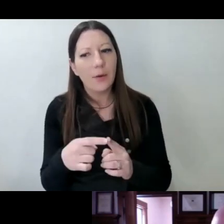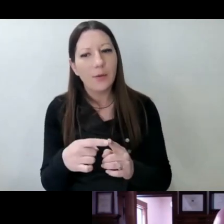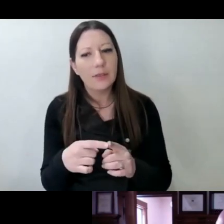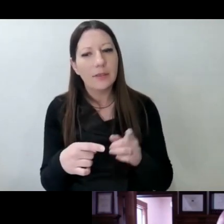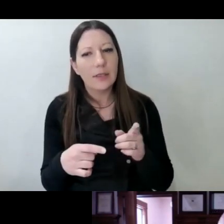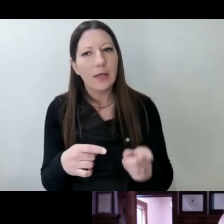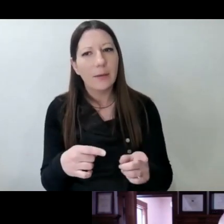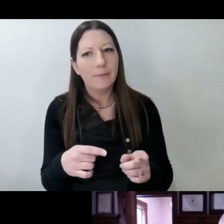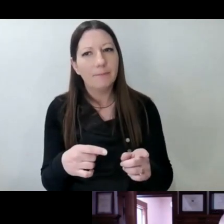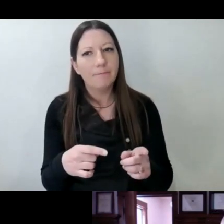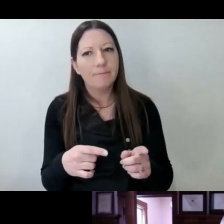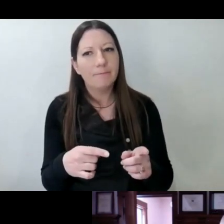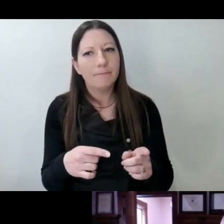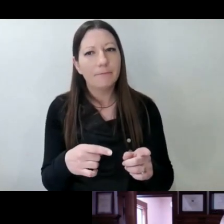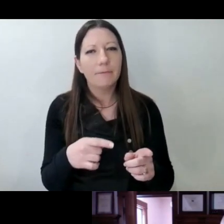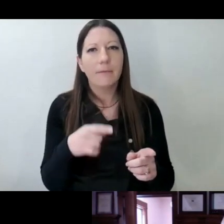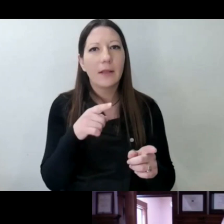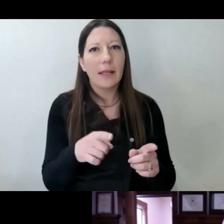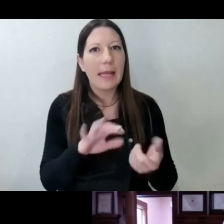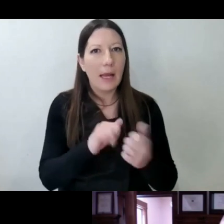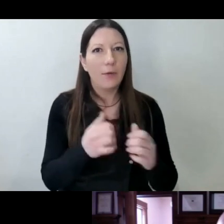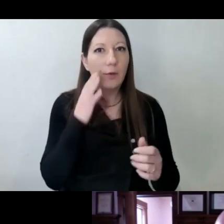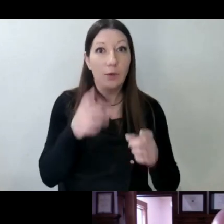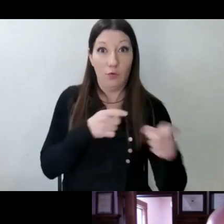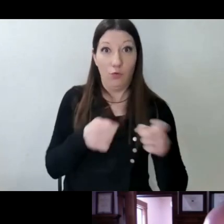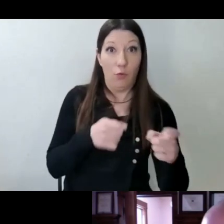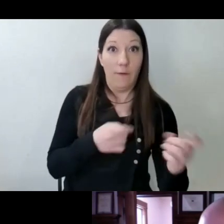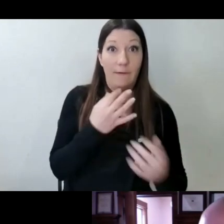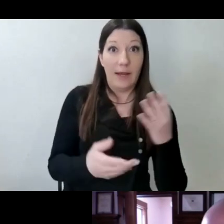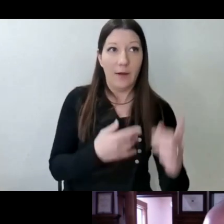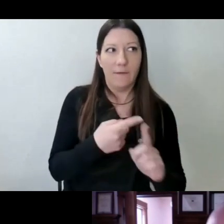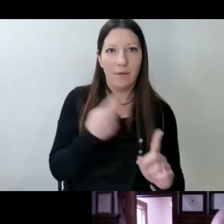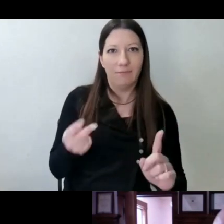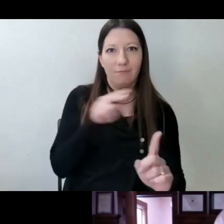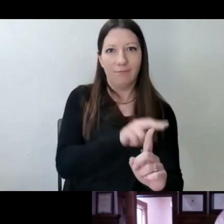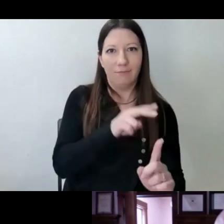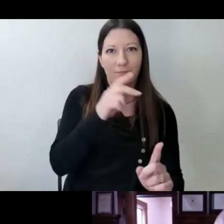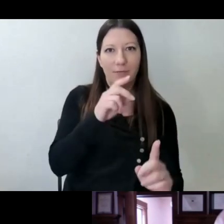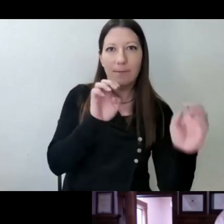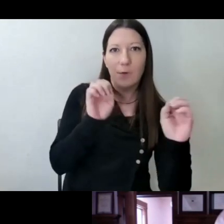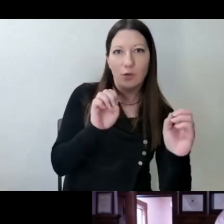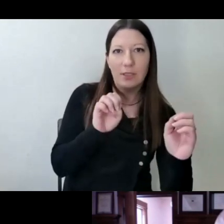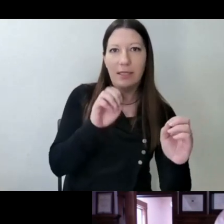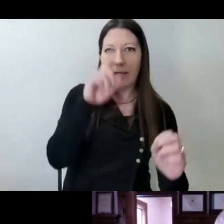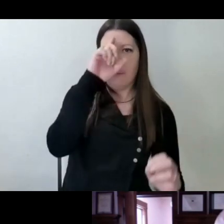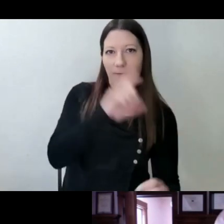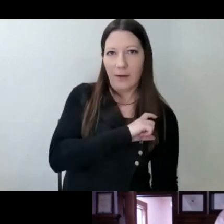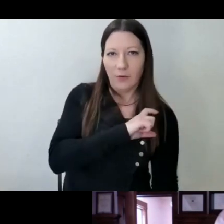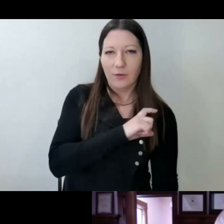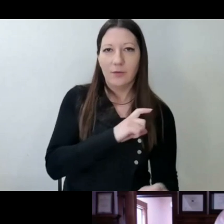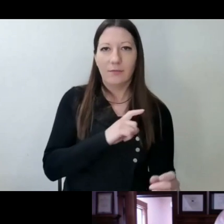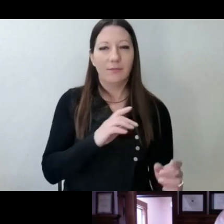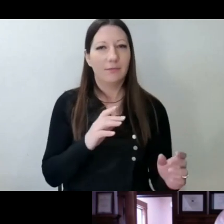from the perspective of emergency service personnel or the perspective of community members involved